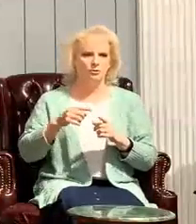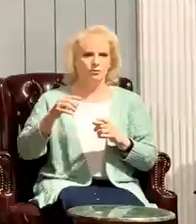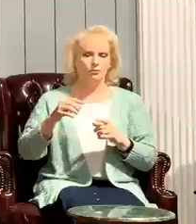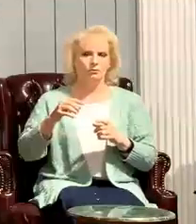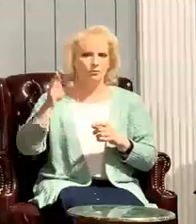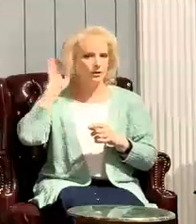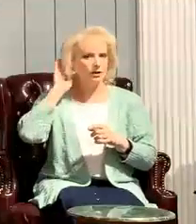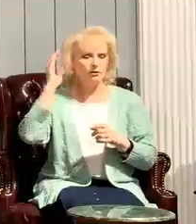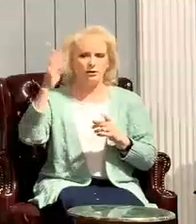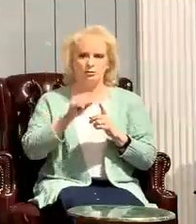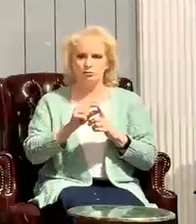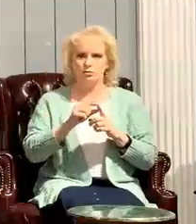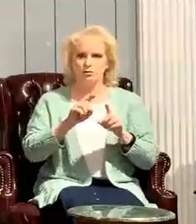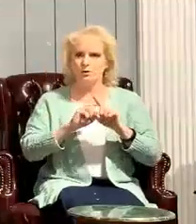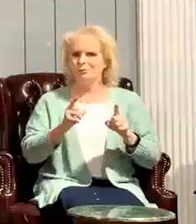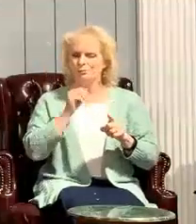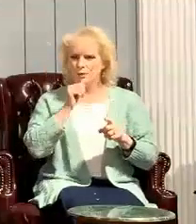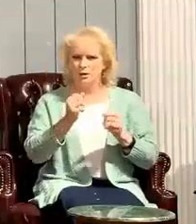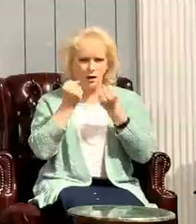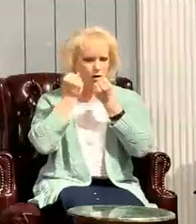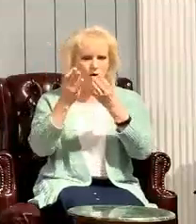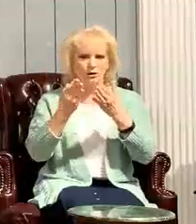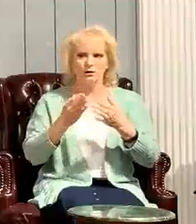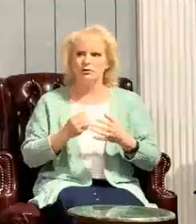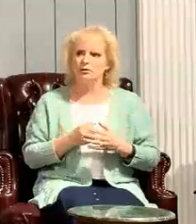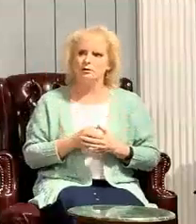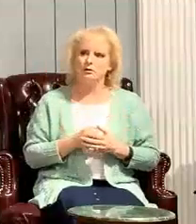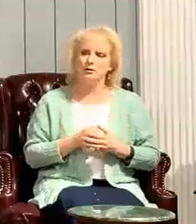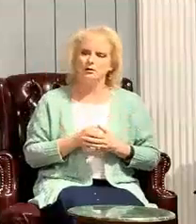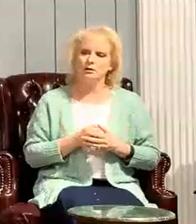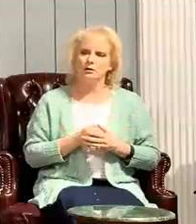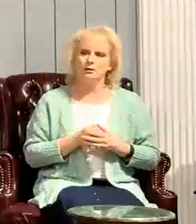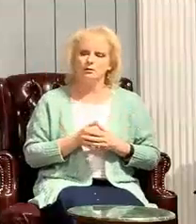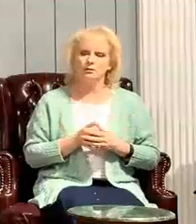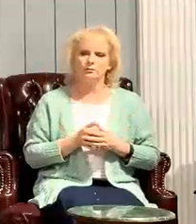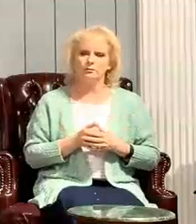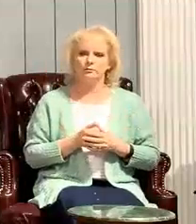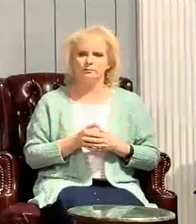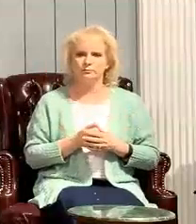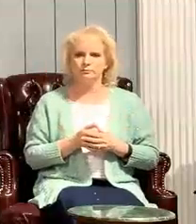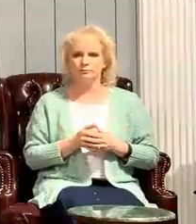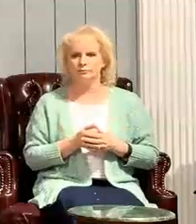to hear His word but not hearken His word, to do that, I've just lost my place in my notes. I've got to find my place here.